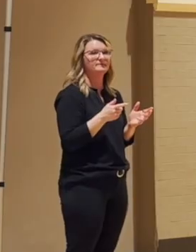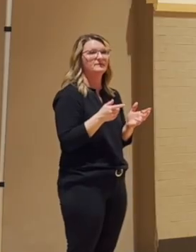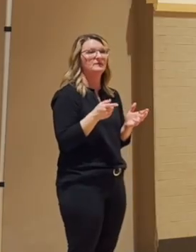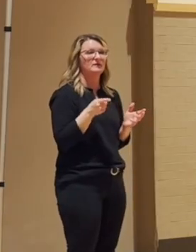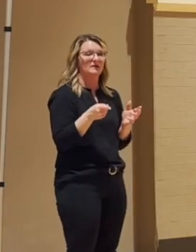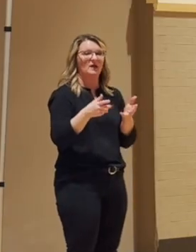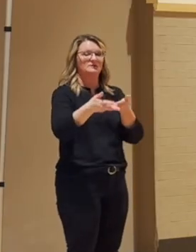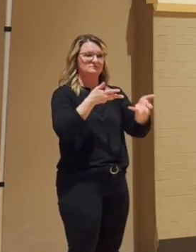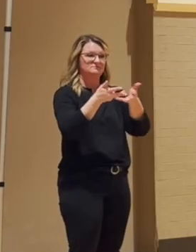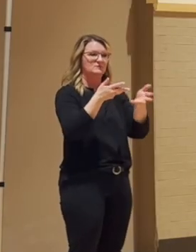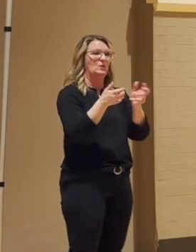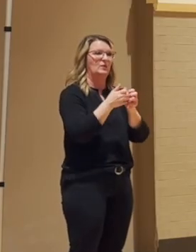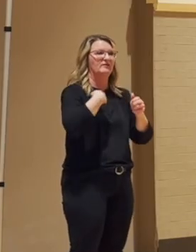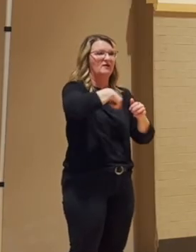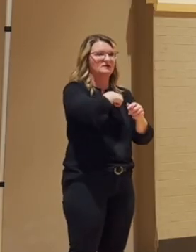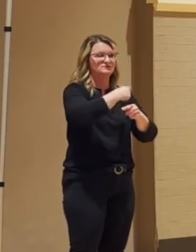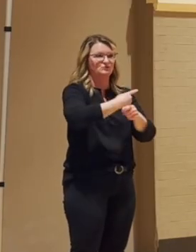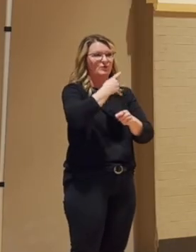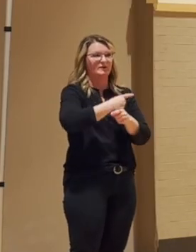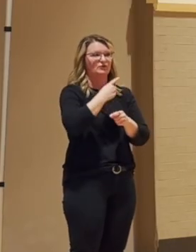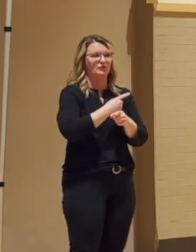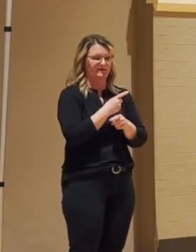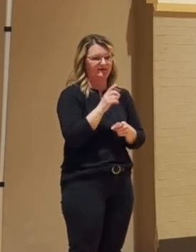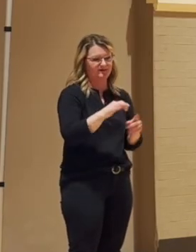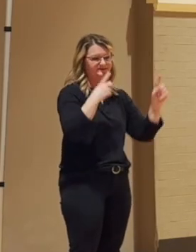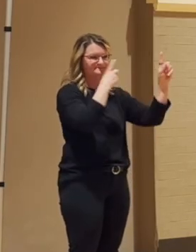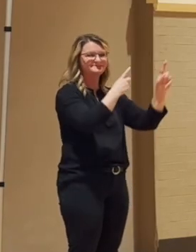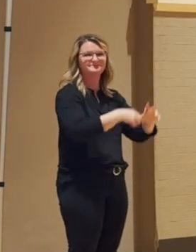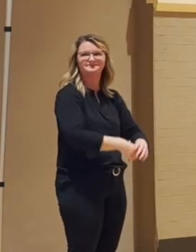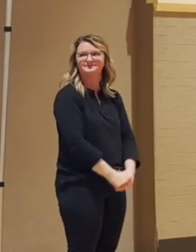interact with us on a more regular basis is what we're trying to do here.